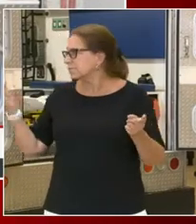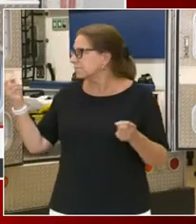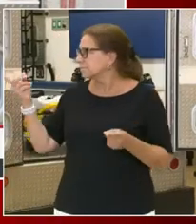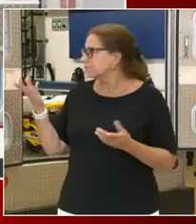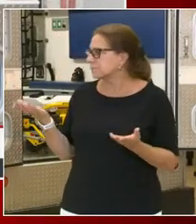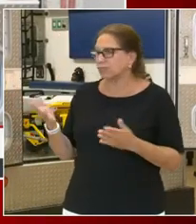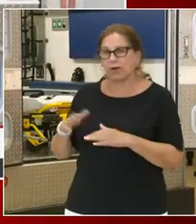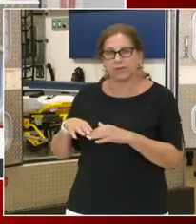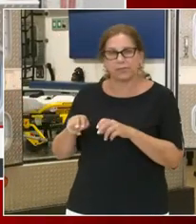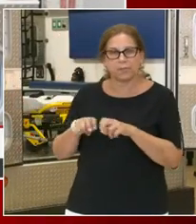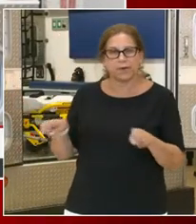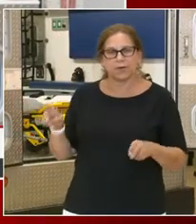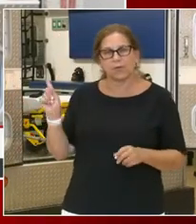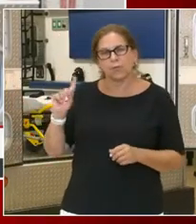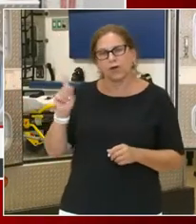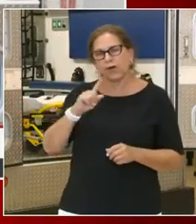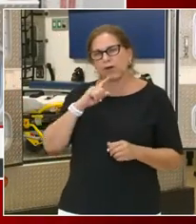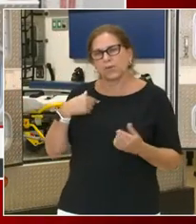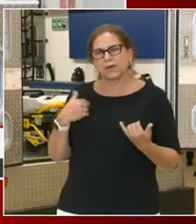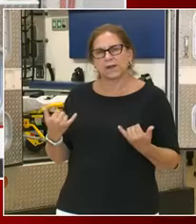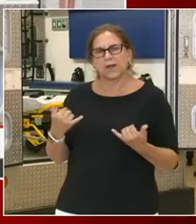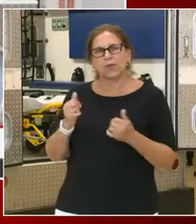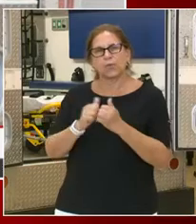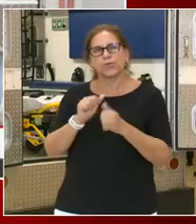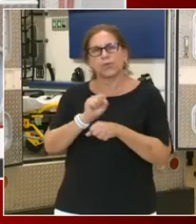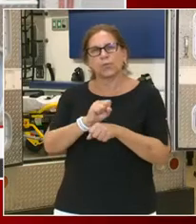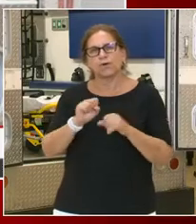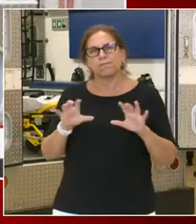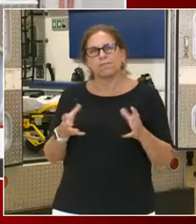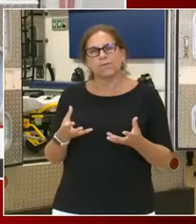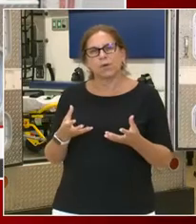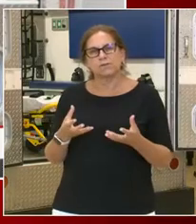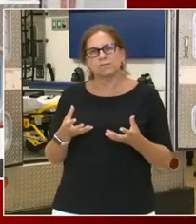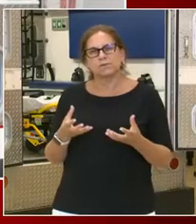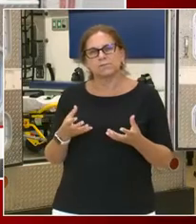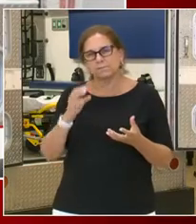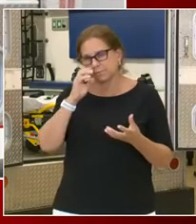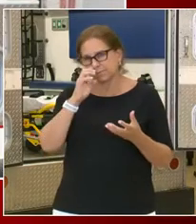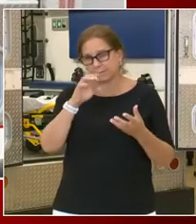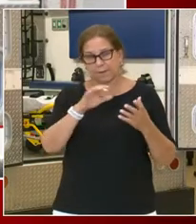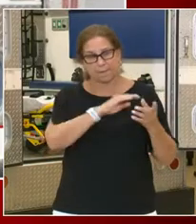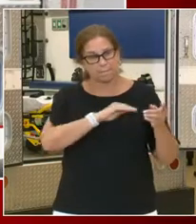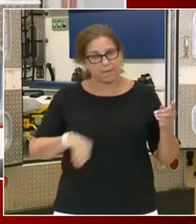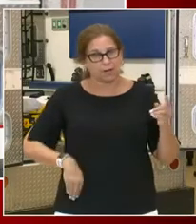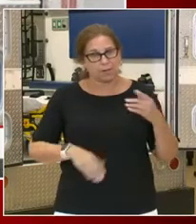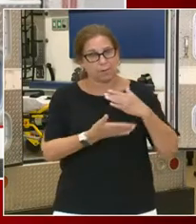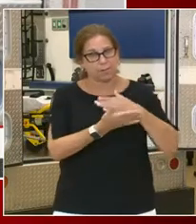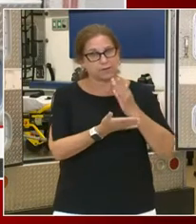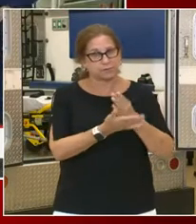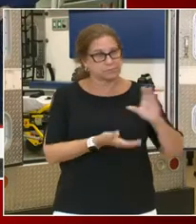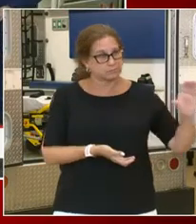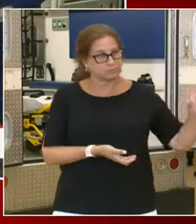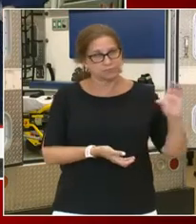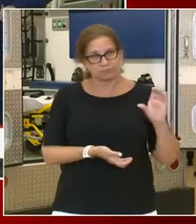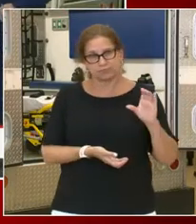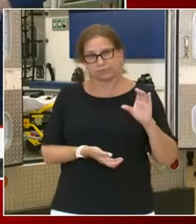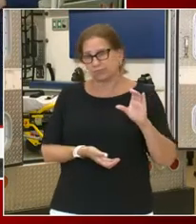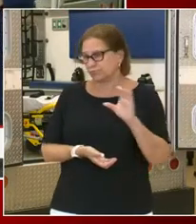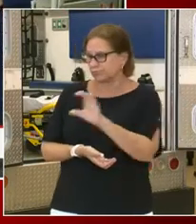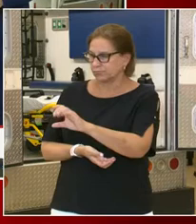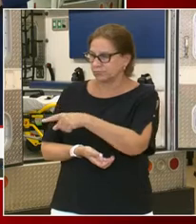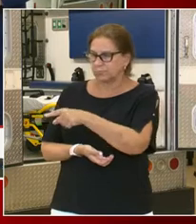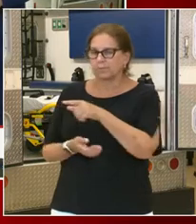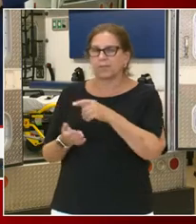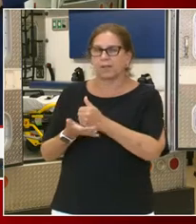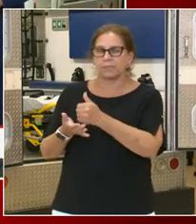recovery, and how does the mayor's budget help us get our residents back to work? Thanks so much, Tomas. I mean, this is